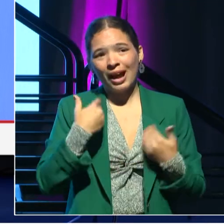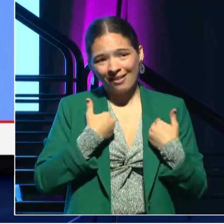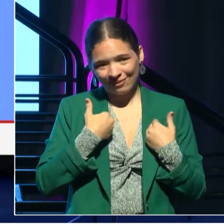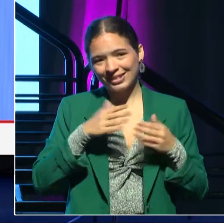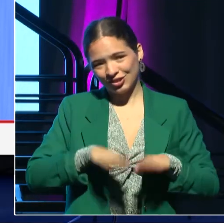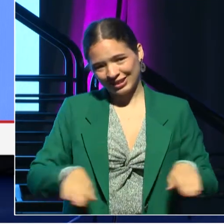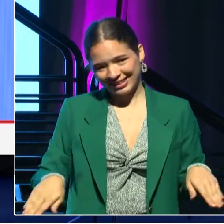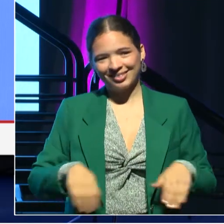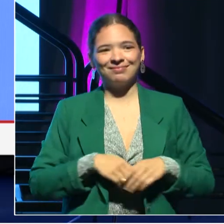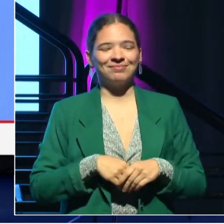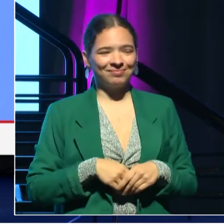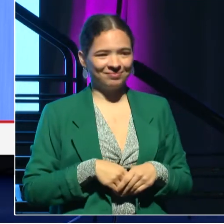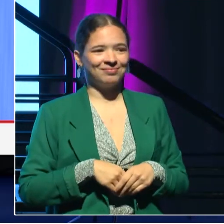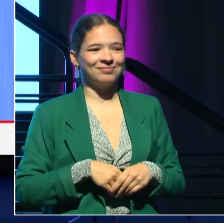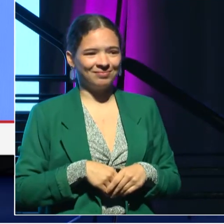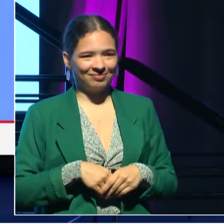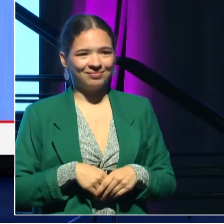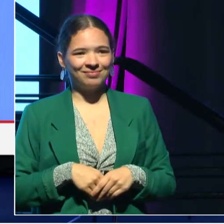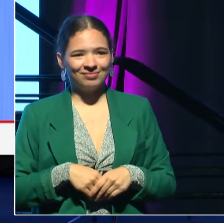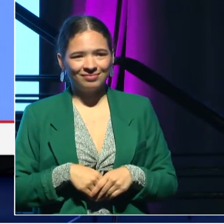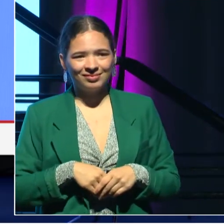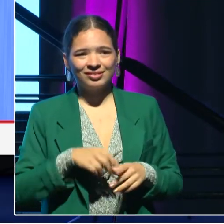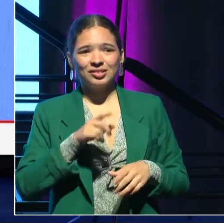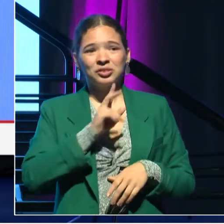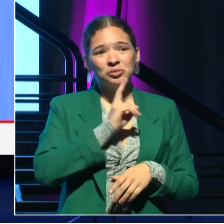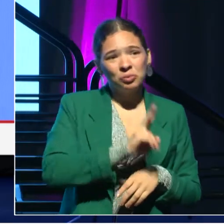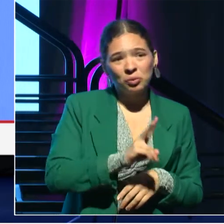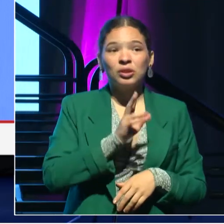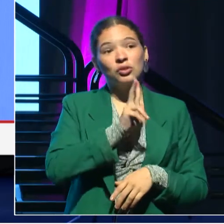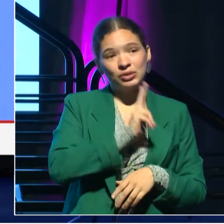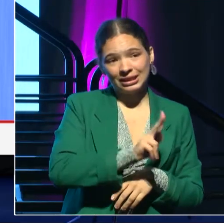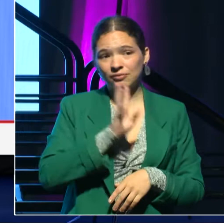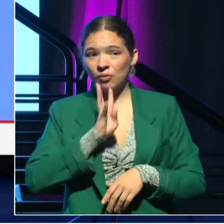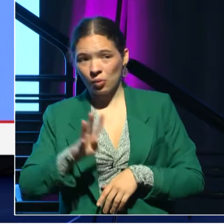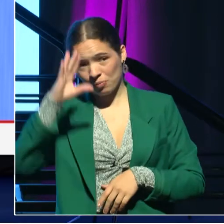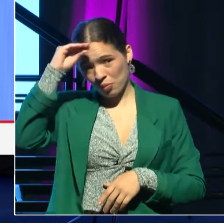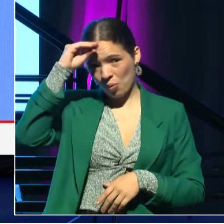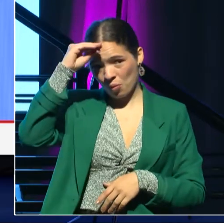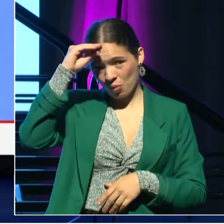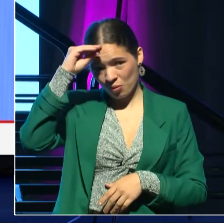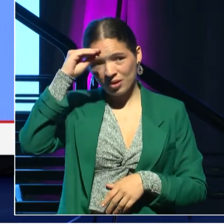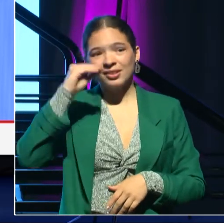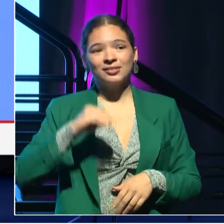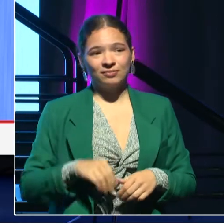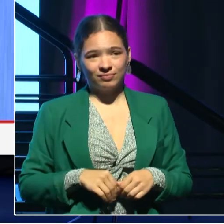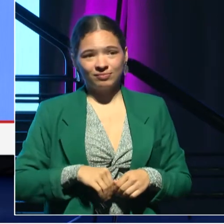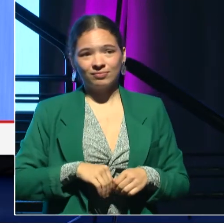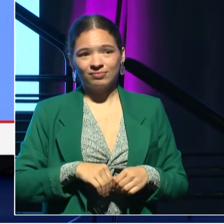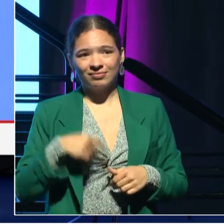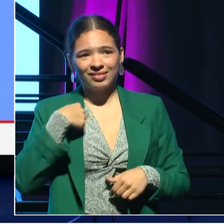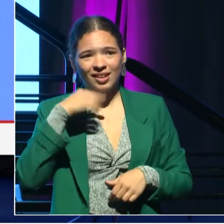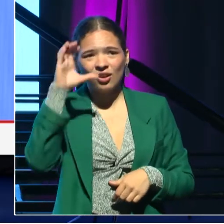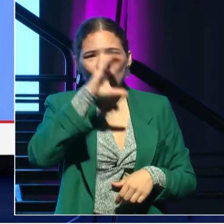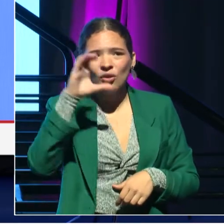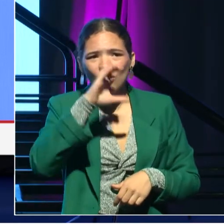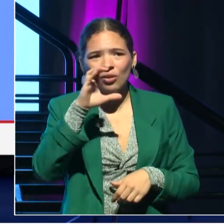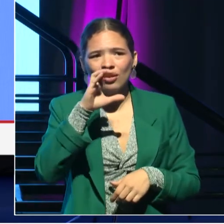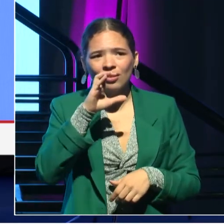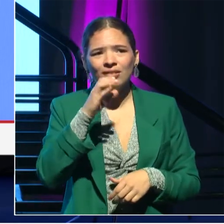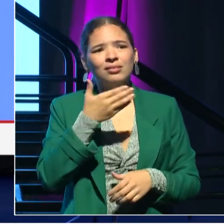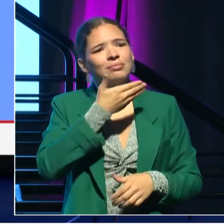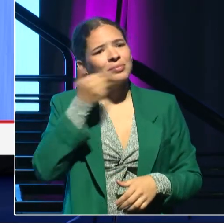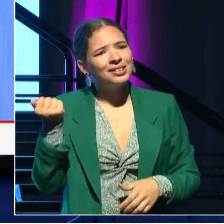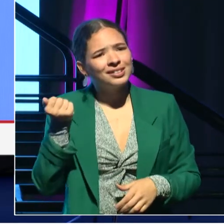My 3- and 4-year-old boys may be the reason behind my search for the best under-eye products, but they